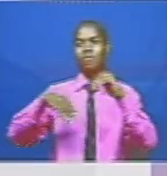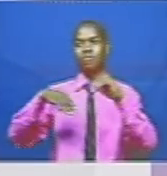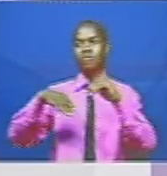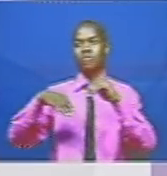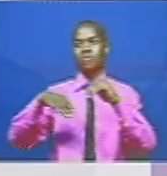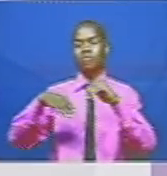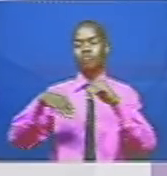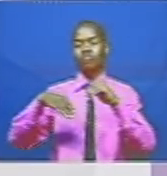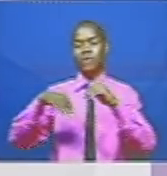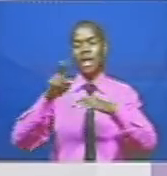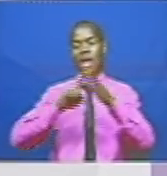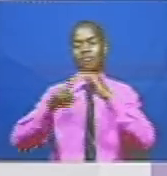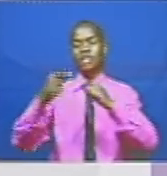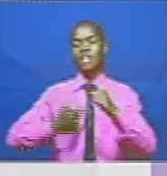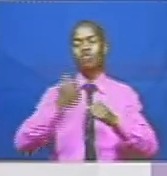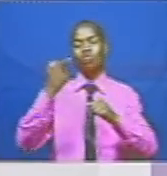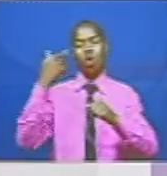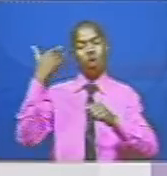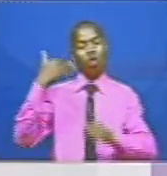package itself. So you realize